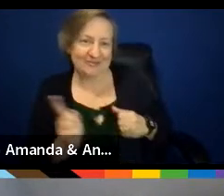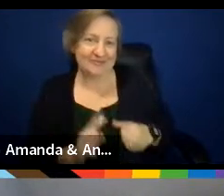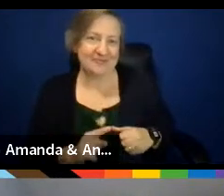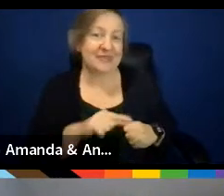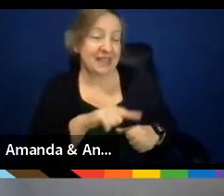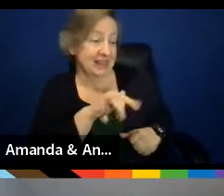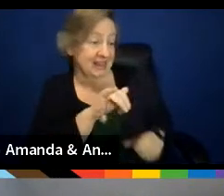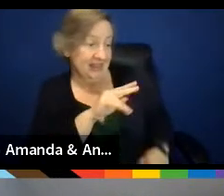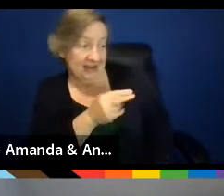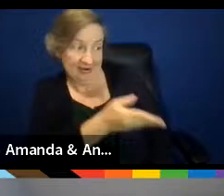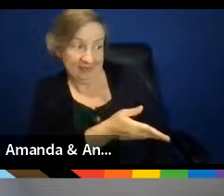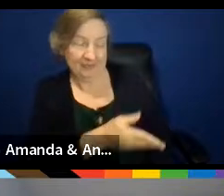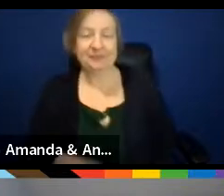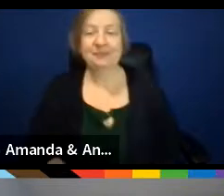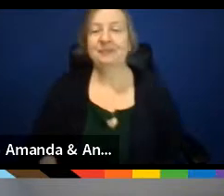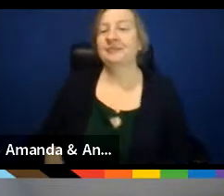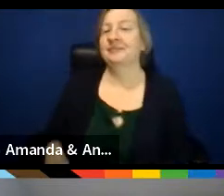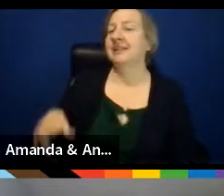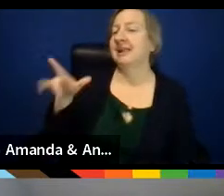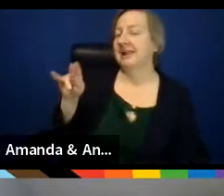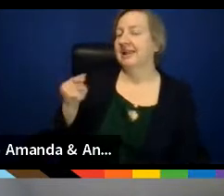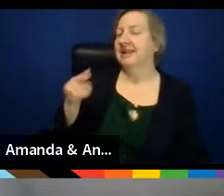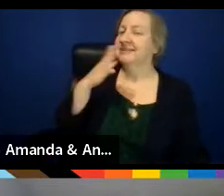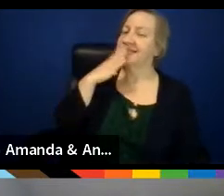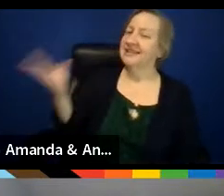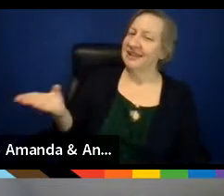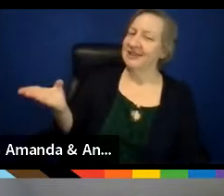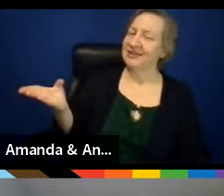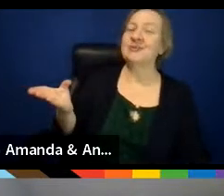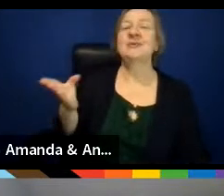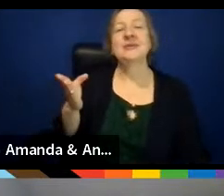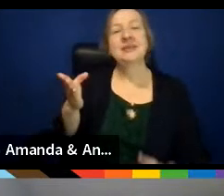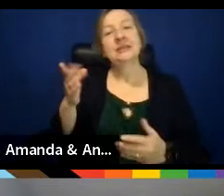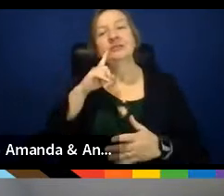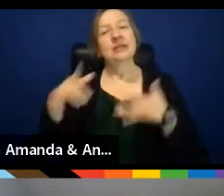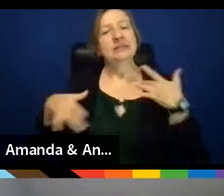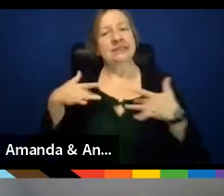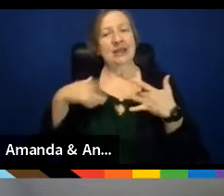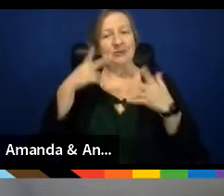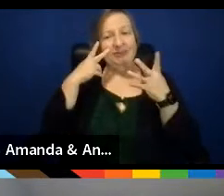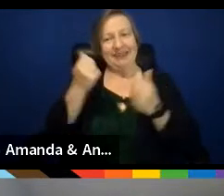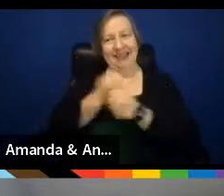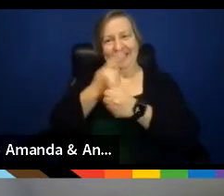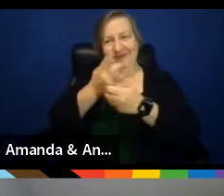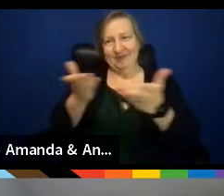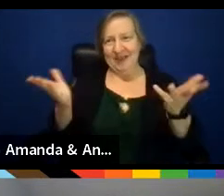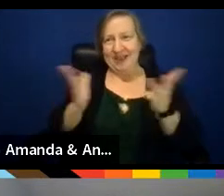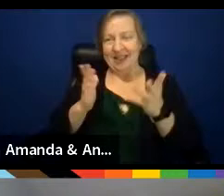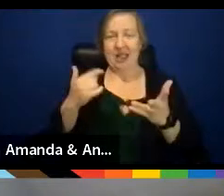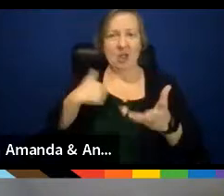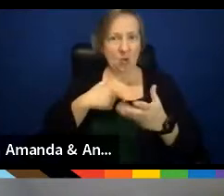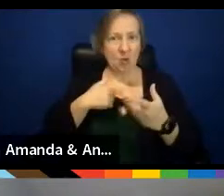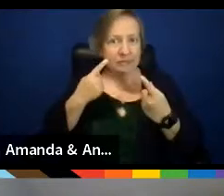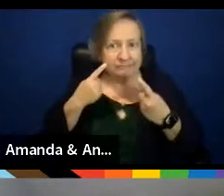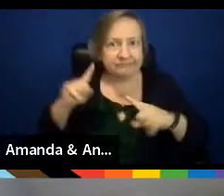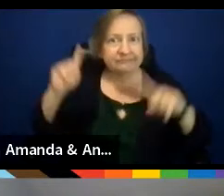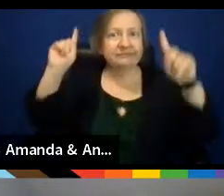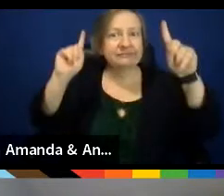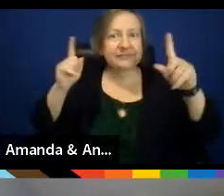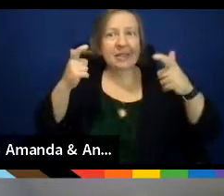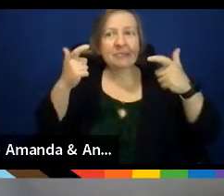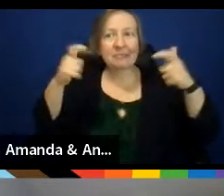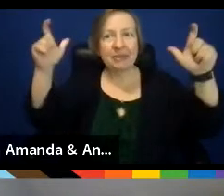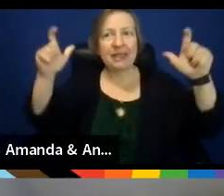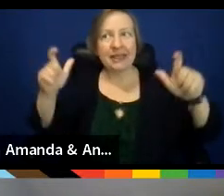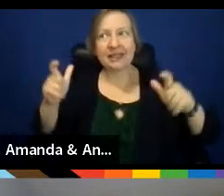Lynn? Thank you. It's exciting to see everybody, and we've passed a huge milestone. So I think we all just